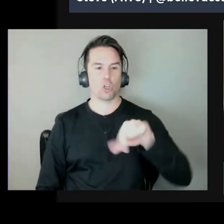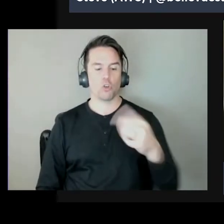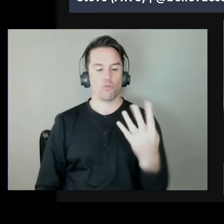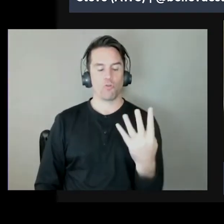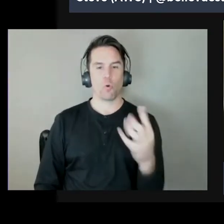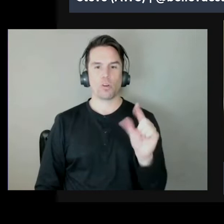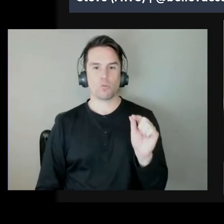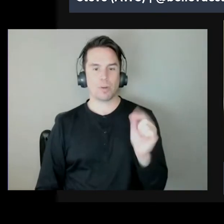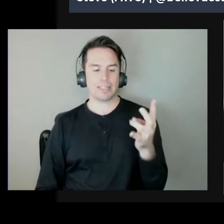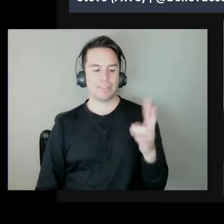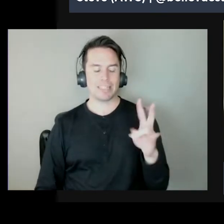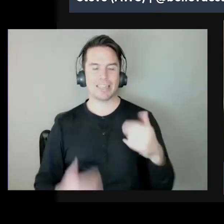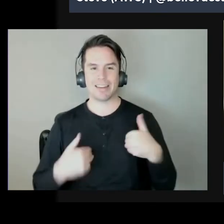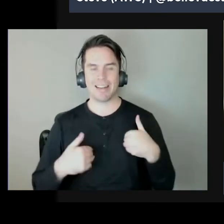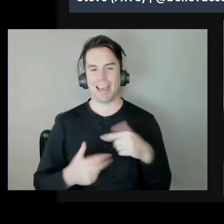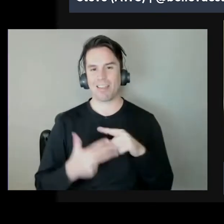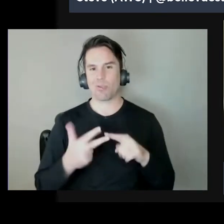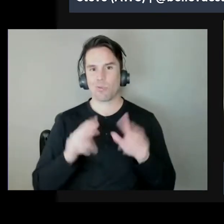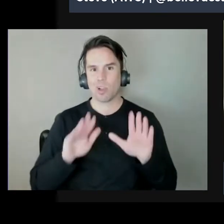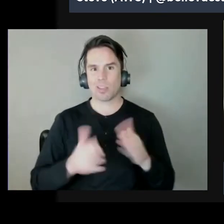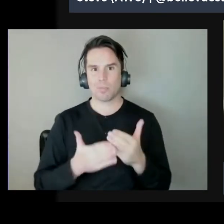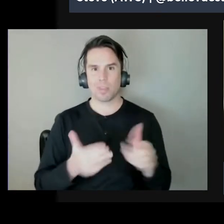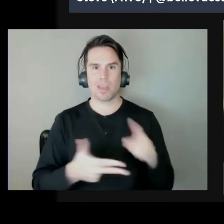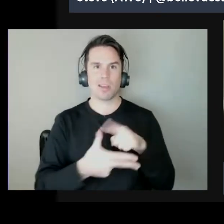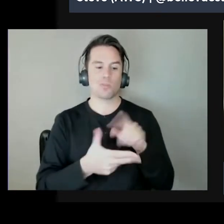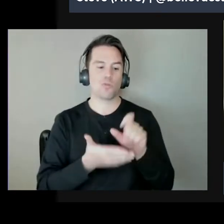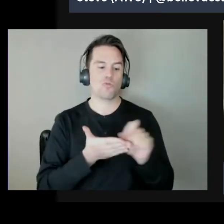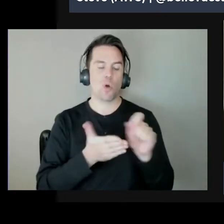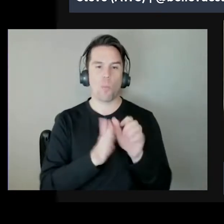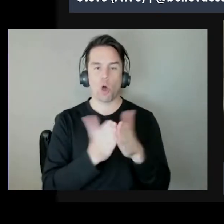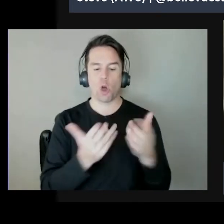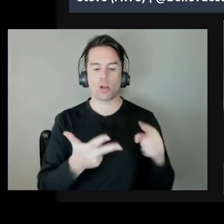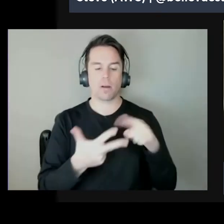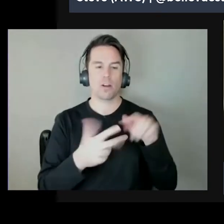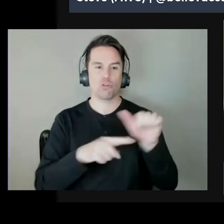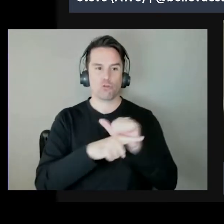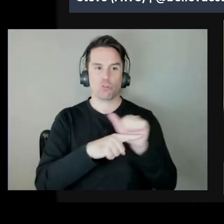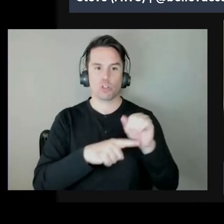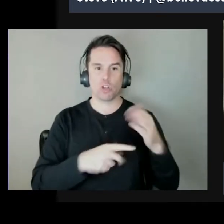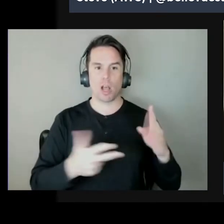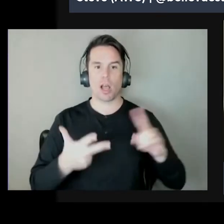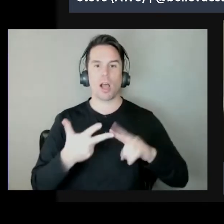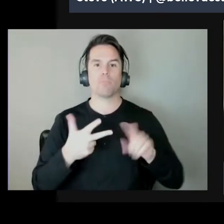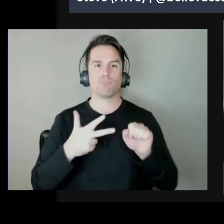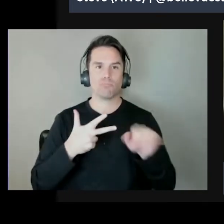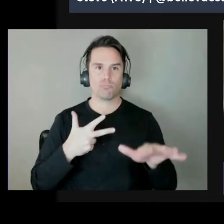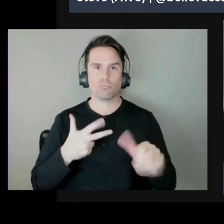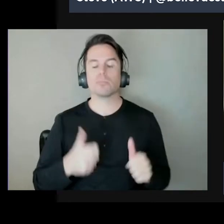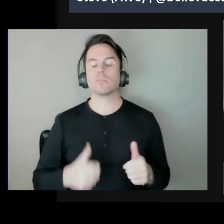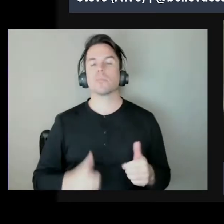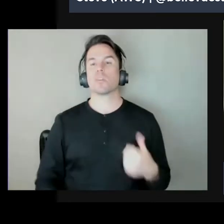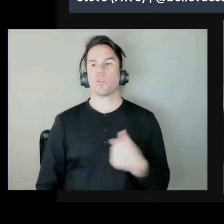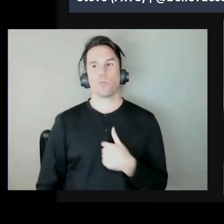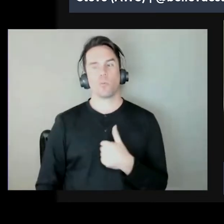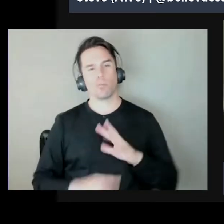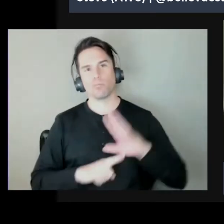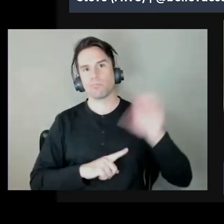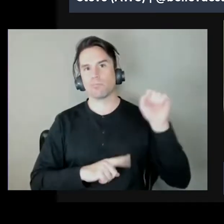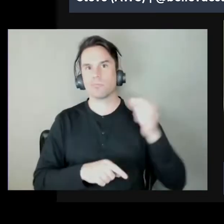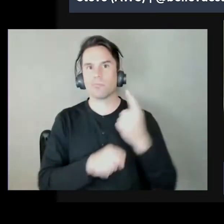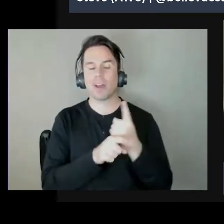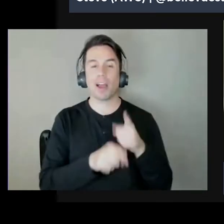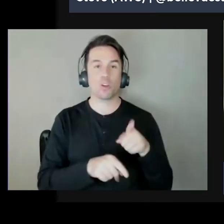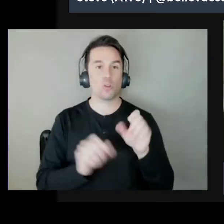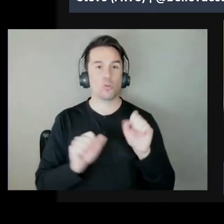a notebook instance, we had a training job, and we had an endpoint, and we were kicking butt. Basically, like, you could turn on